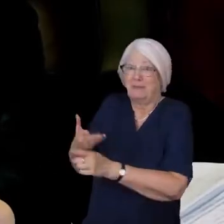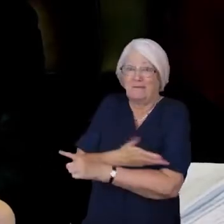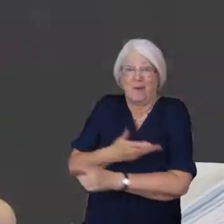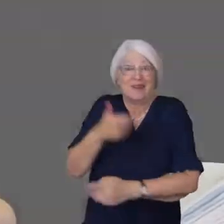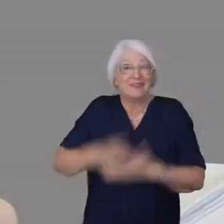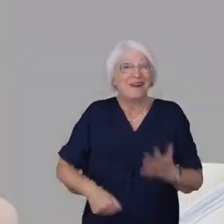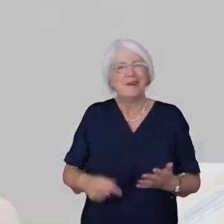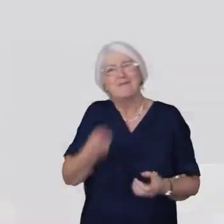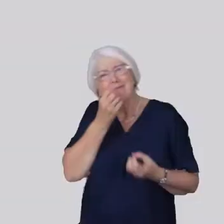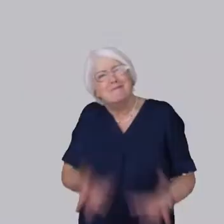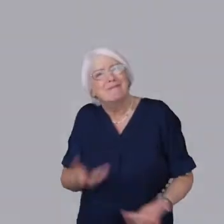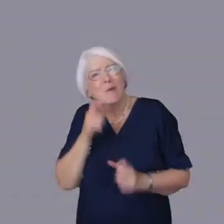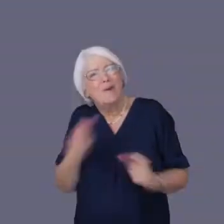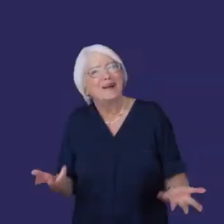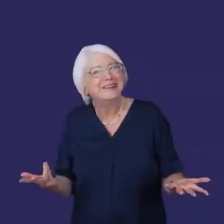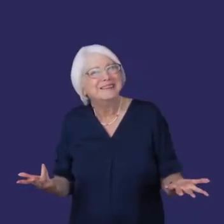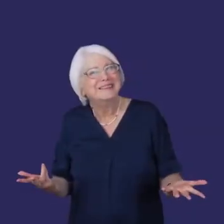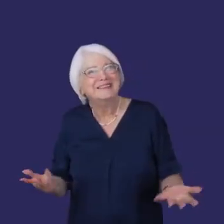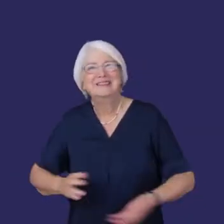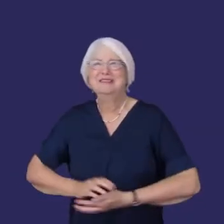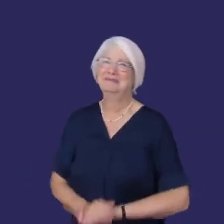lovely words.